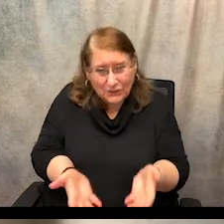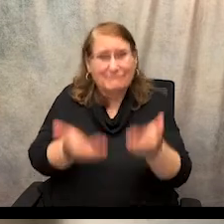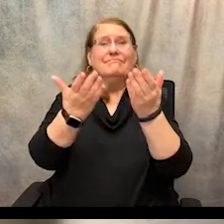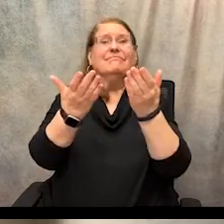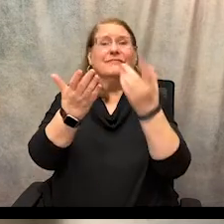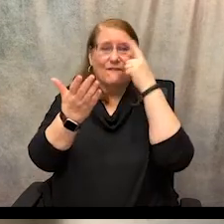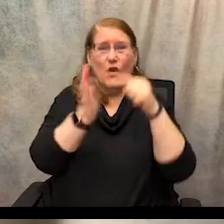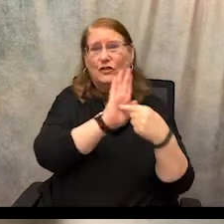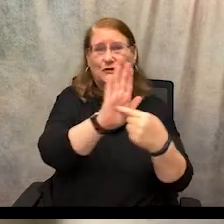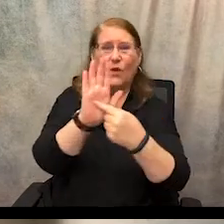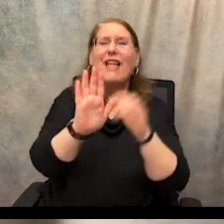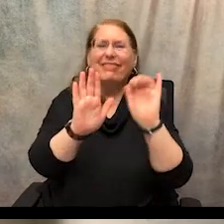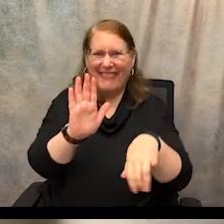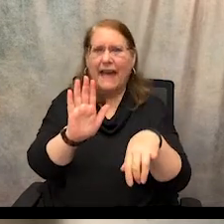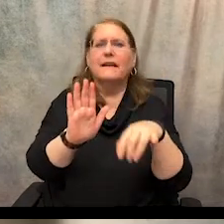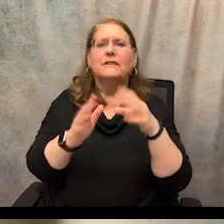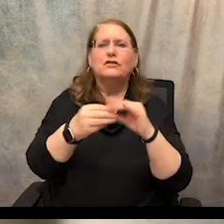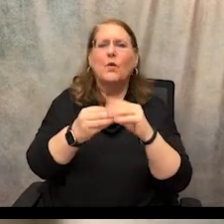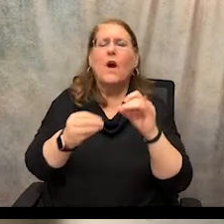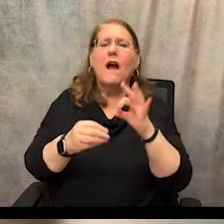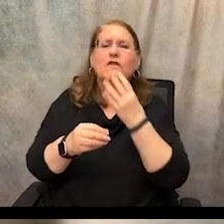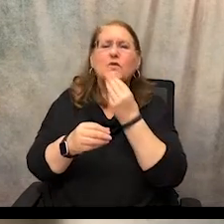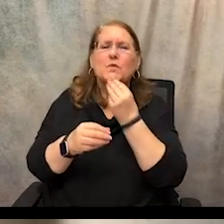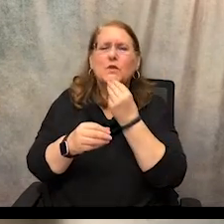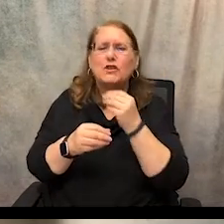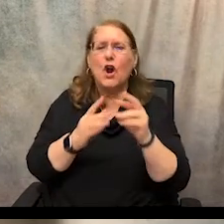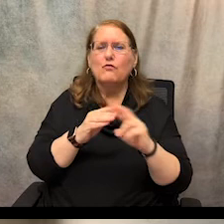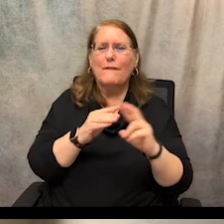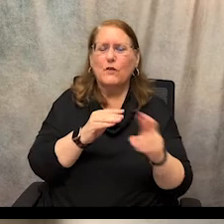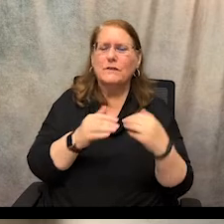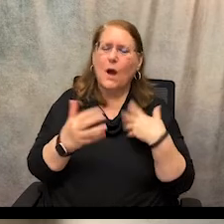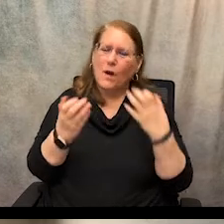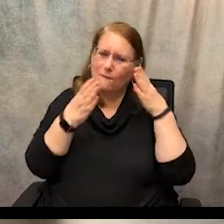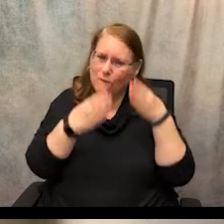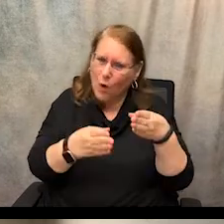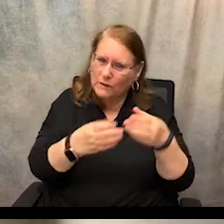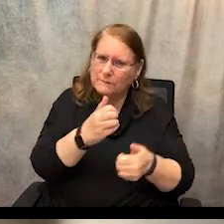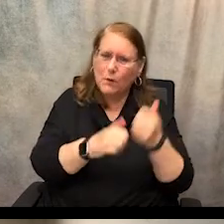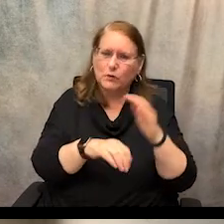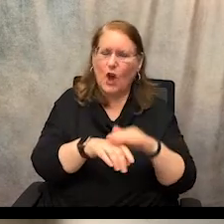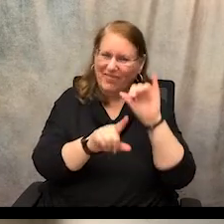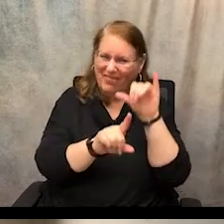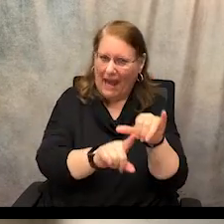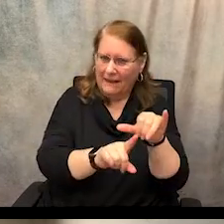surfaced at this time was the story of the Jewish refugee camps, and I wanted to focus mostly on that.